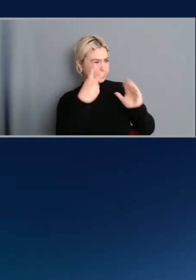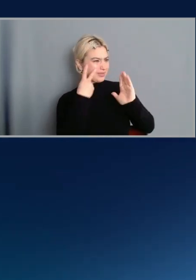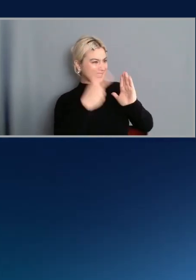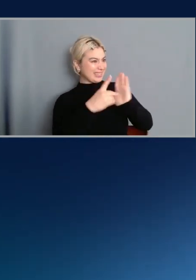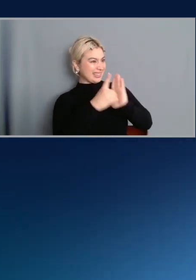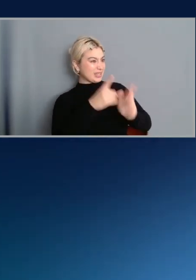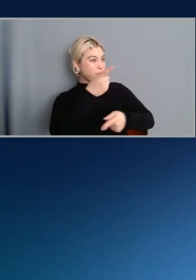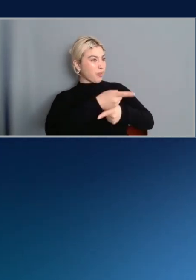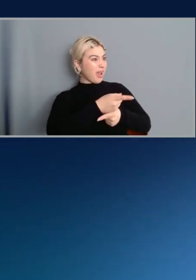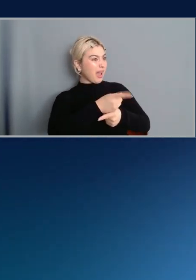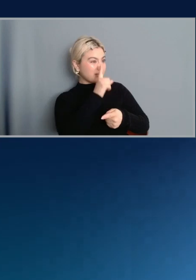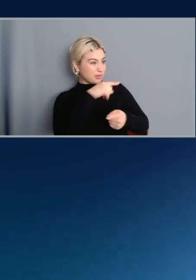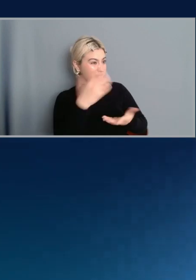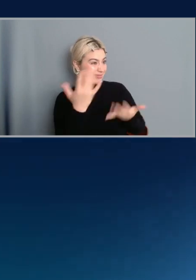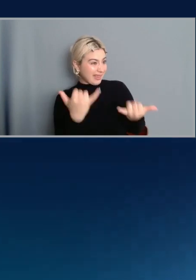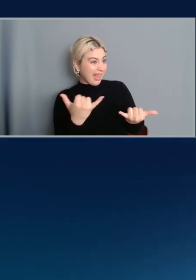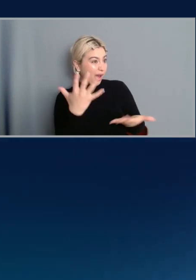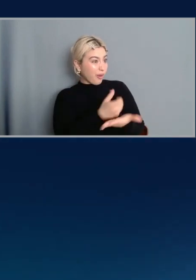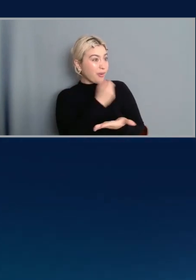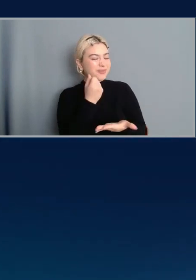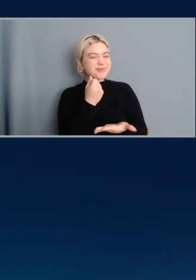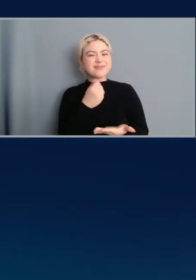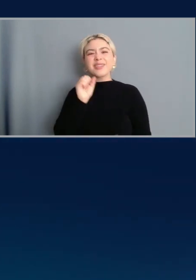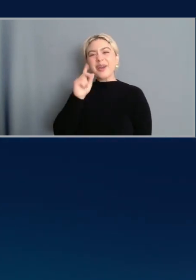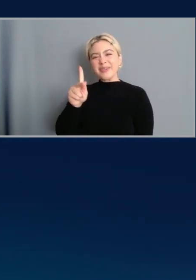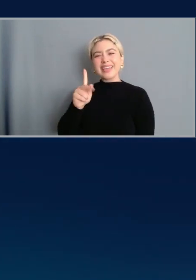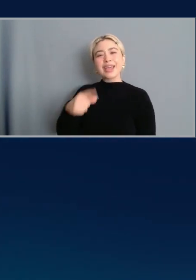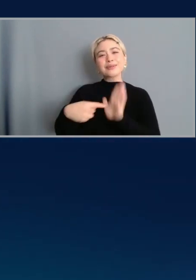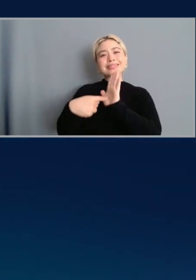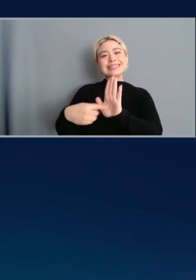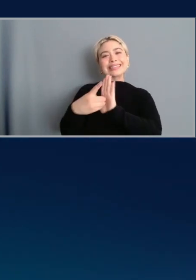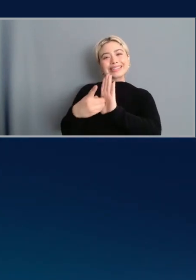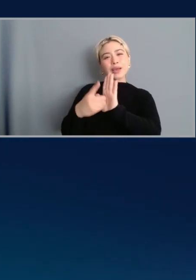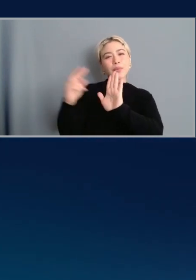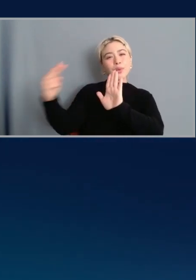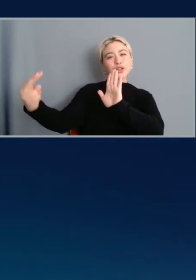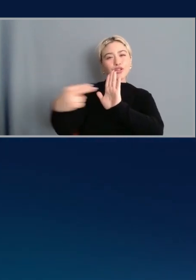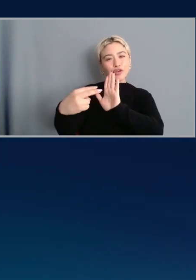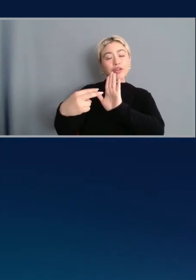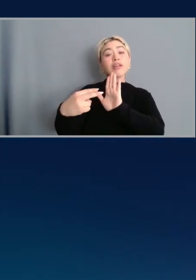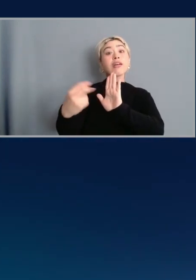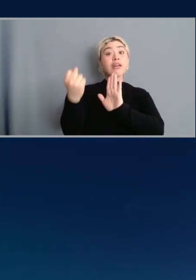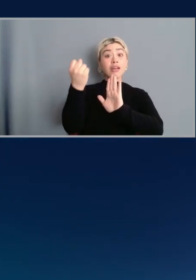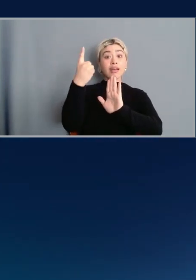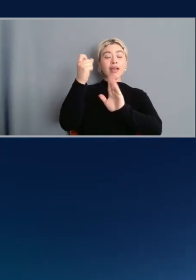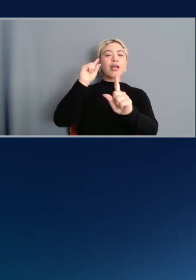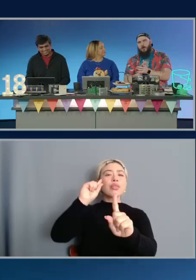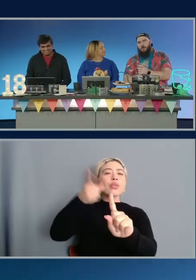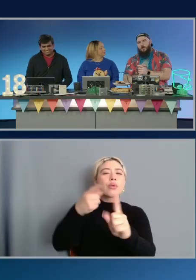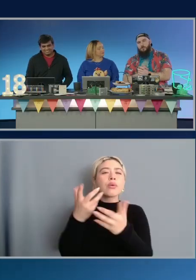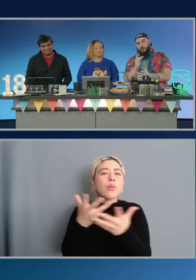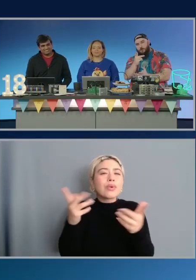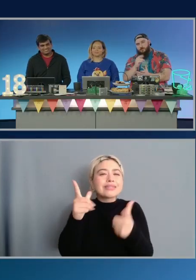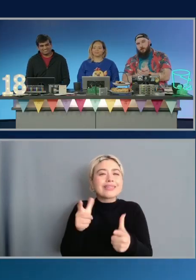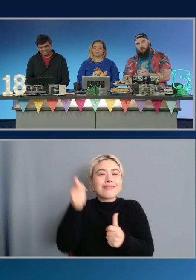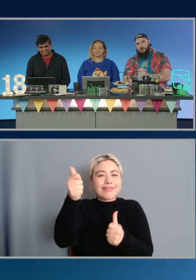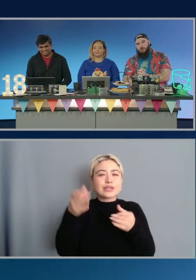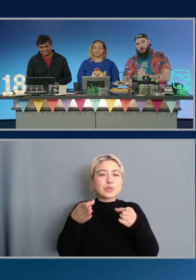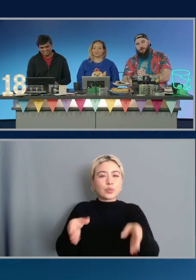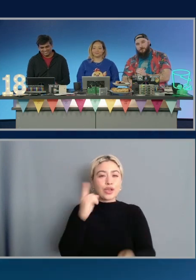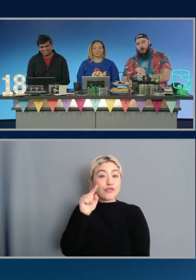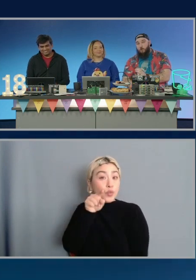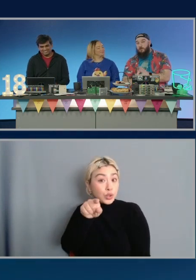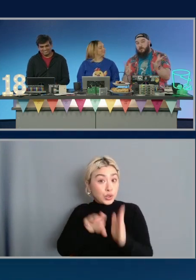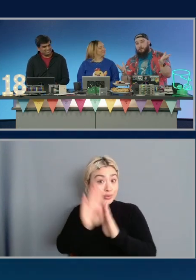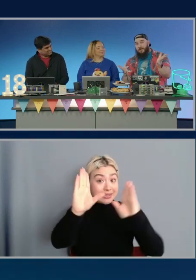Should we bring it up right now? Yeah. Let's bring up the demo from Suman and have a look at it. First of all, the goal is here, like, what's the quickest way for you developers out